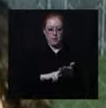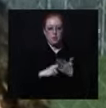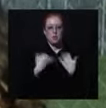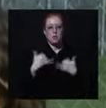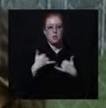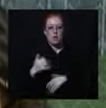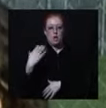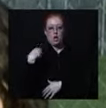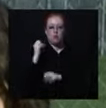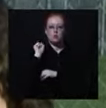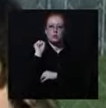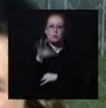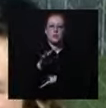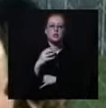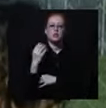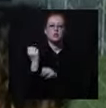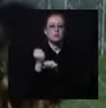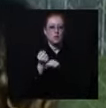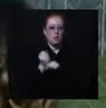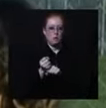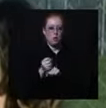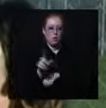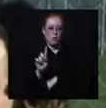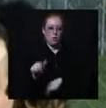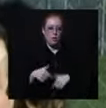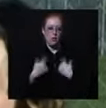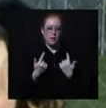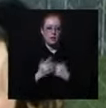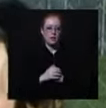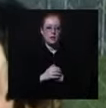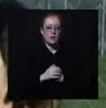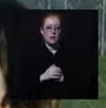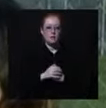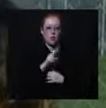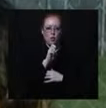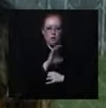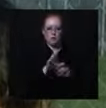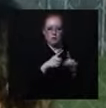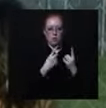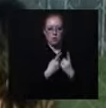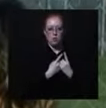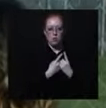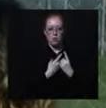pitch ball at the rec league in the town in which we lived, and